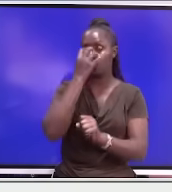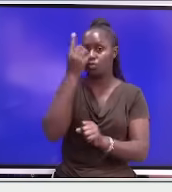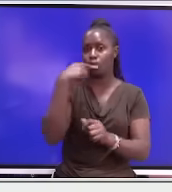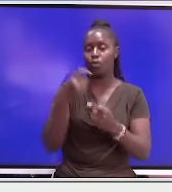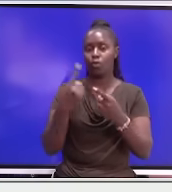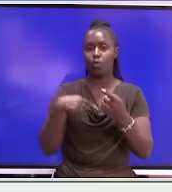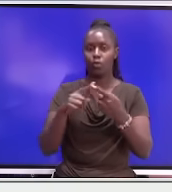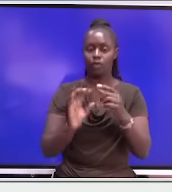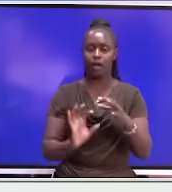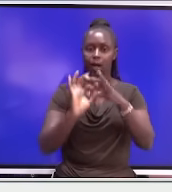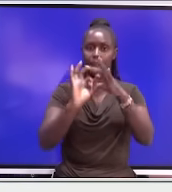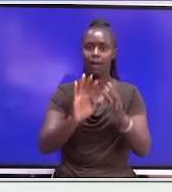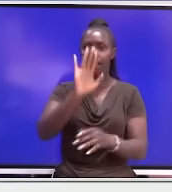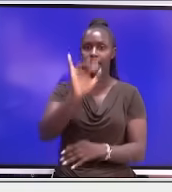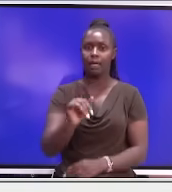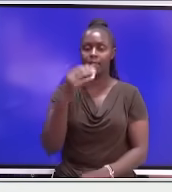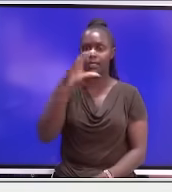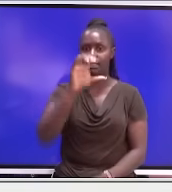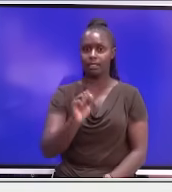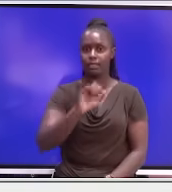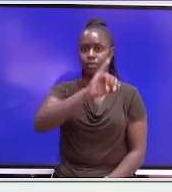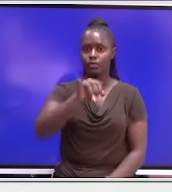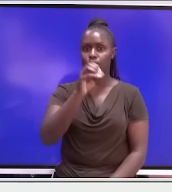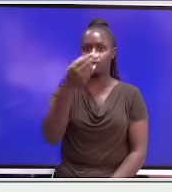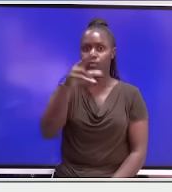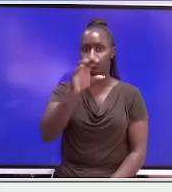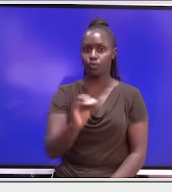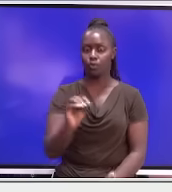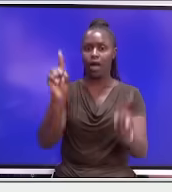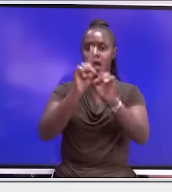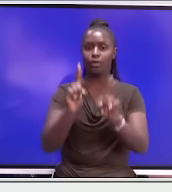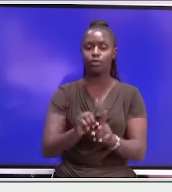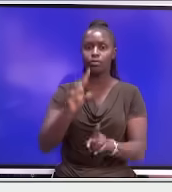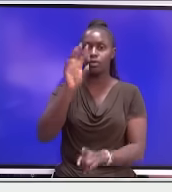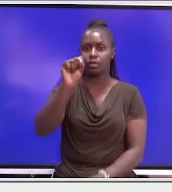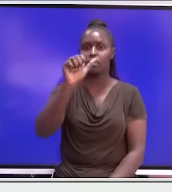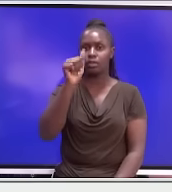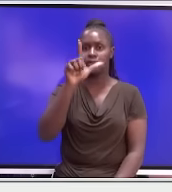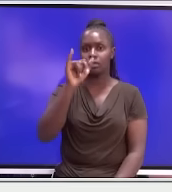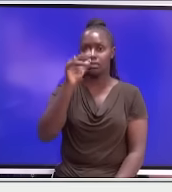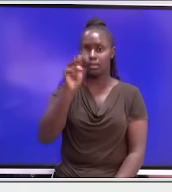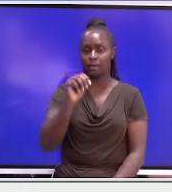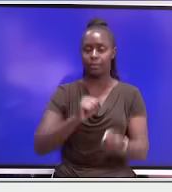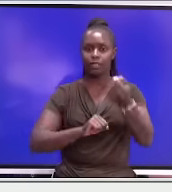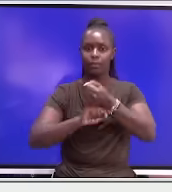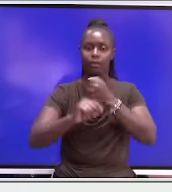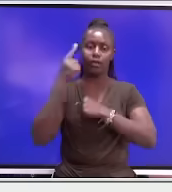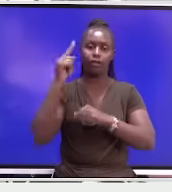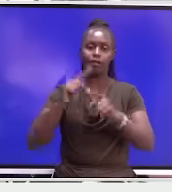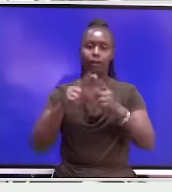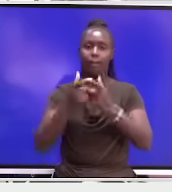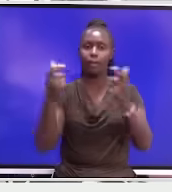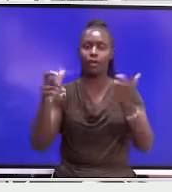accompanied by his cabinet secretaries Hassan Joho and Salim Vuria, drummed up support for his broad-based government.